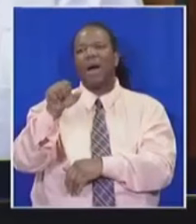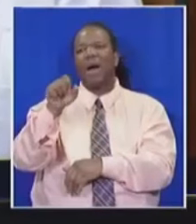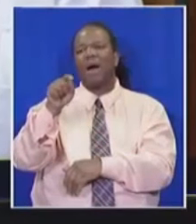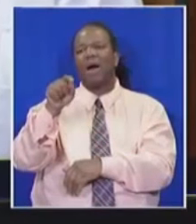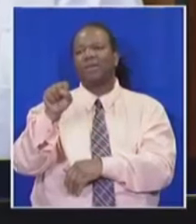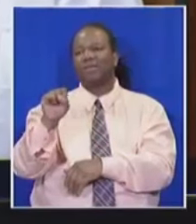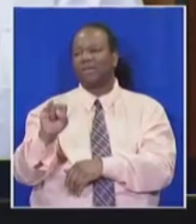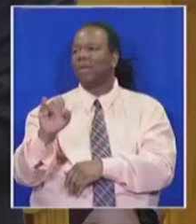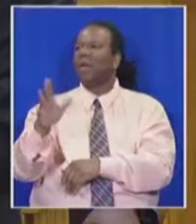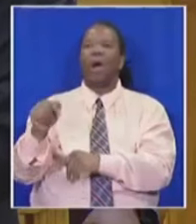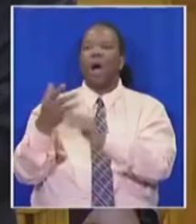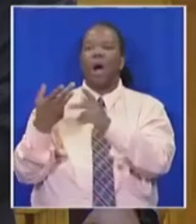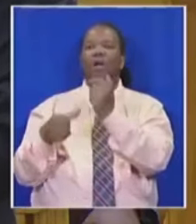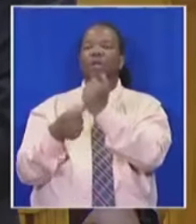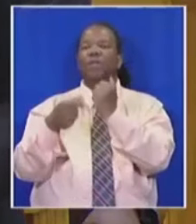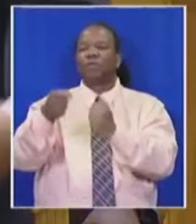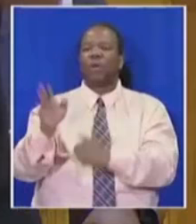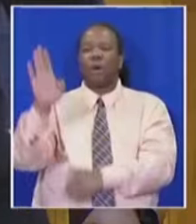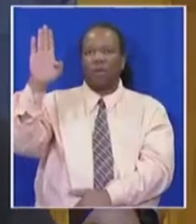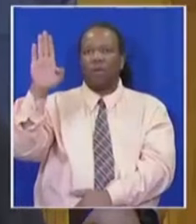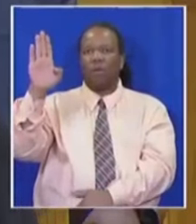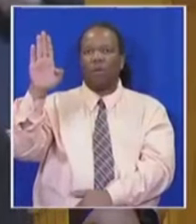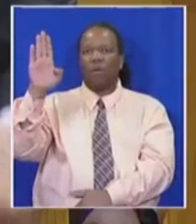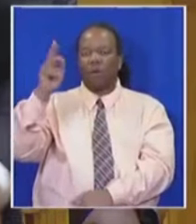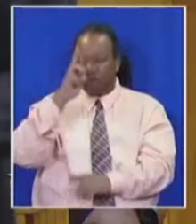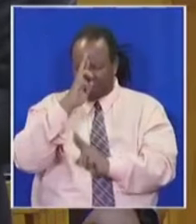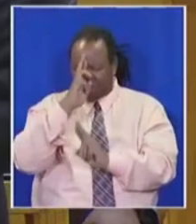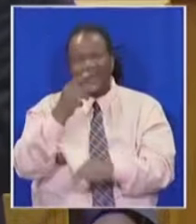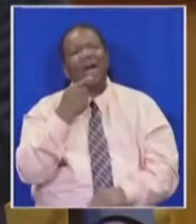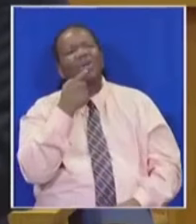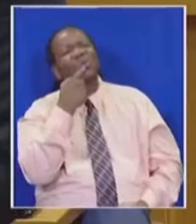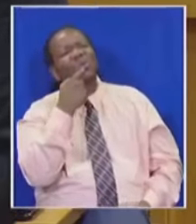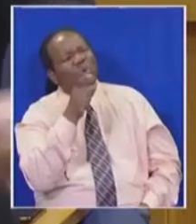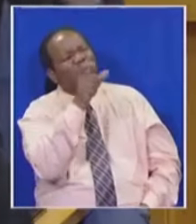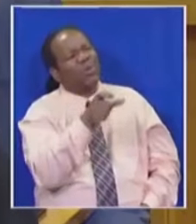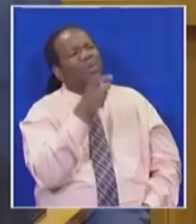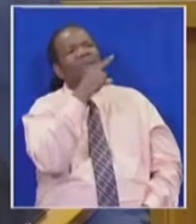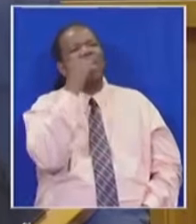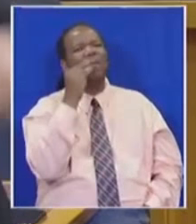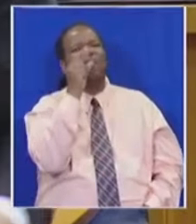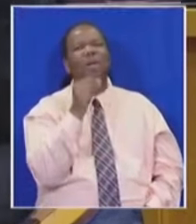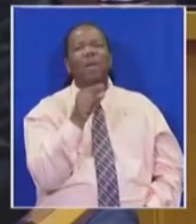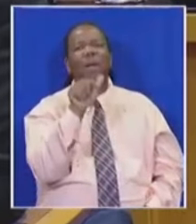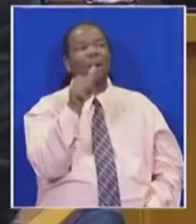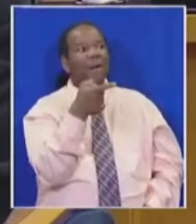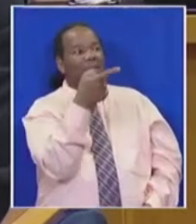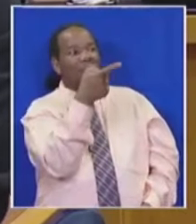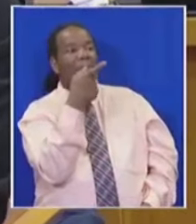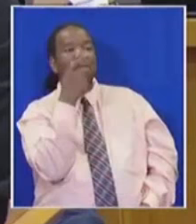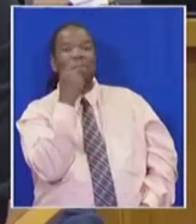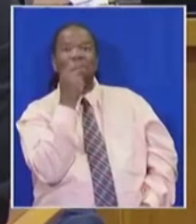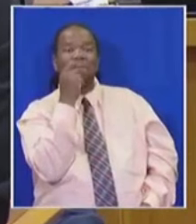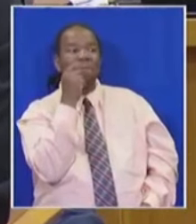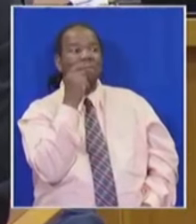Honourable Member. Deputy Speaker, with respect, I've told you exactly who the member was that has said it. It's Honourable Manana at the back. She